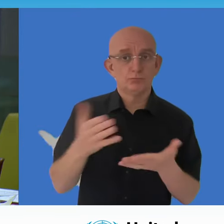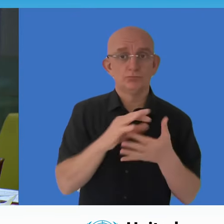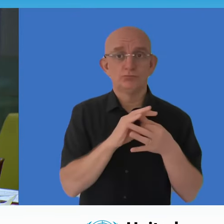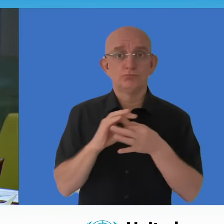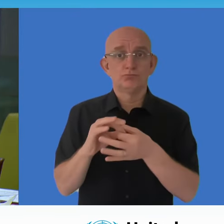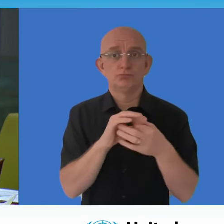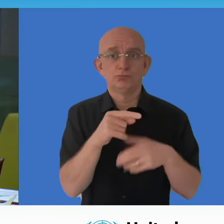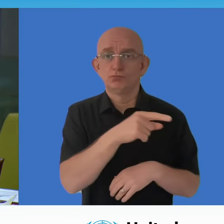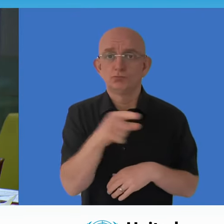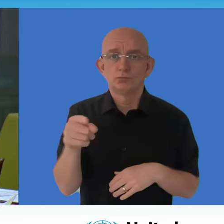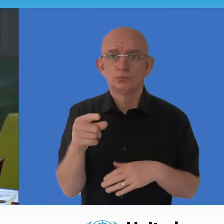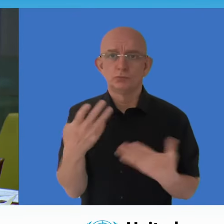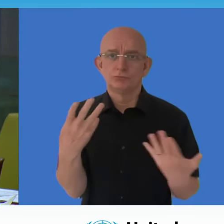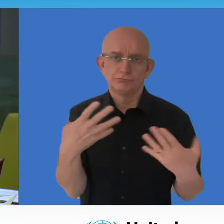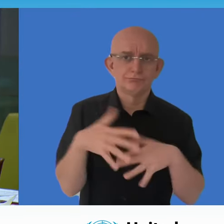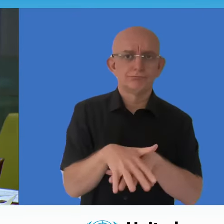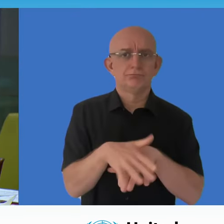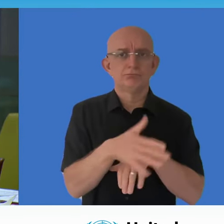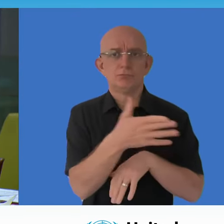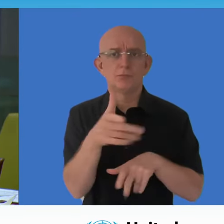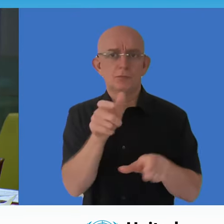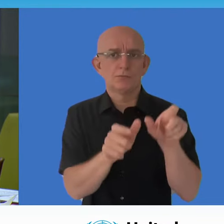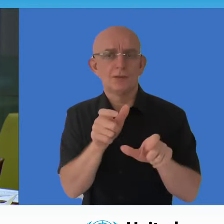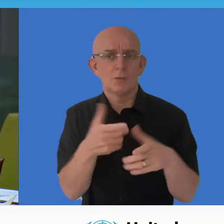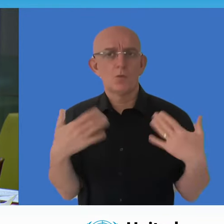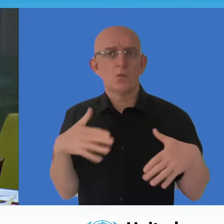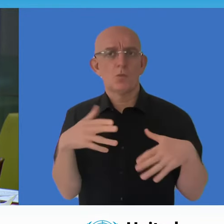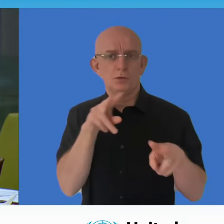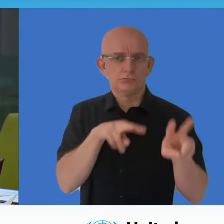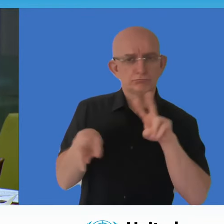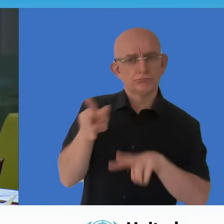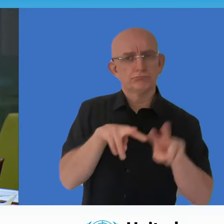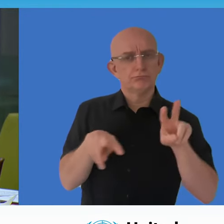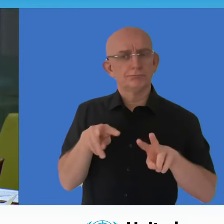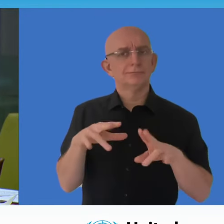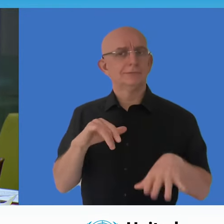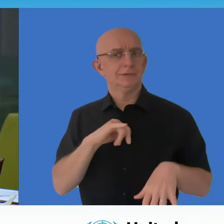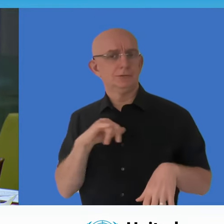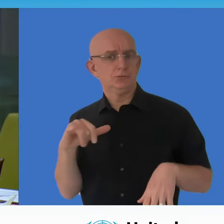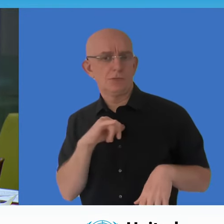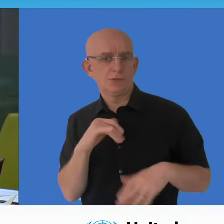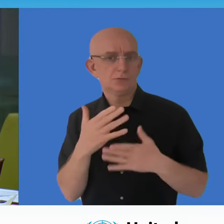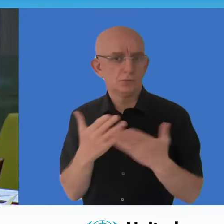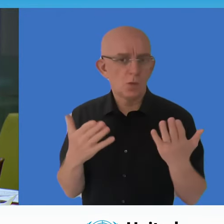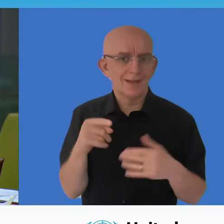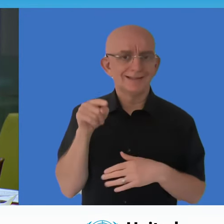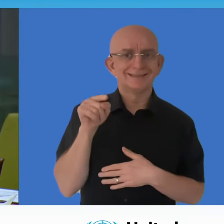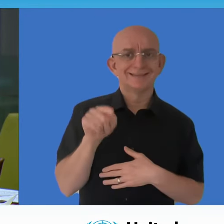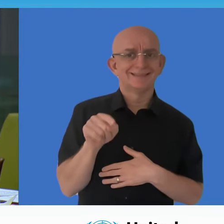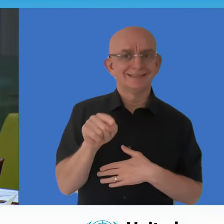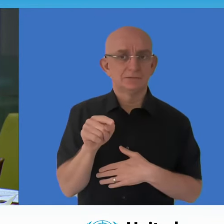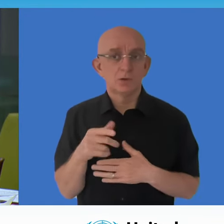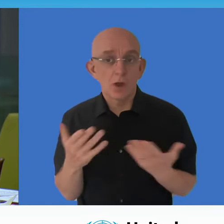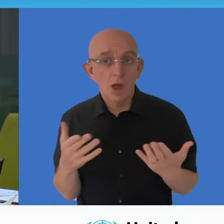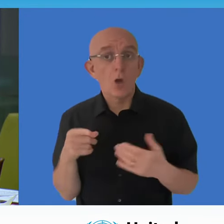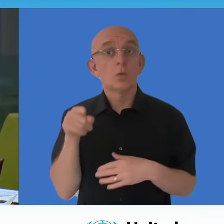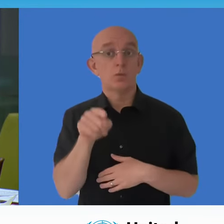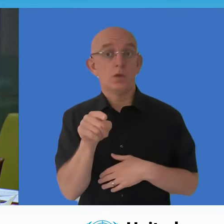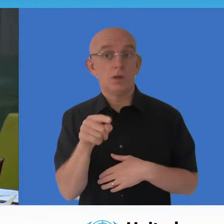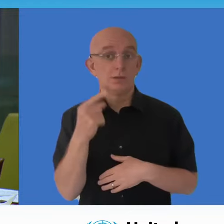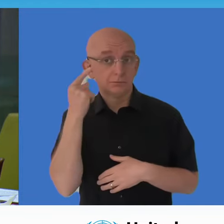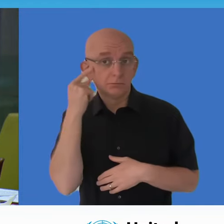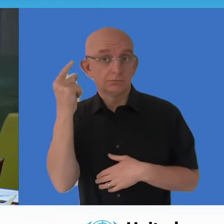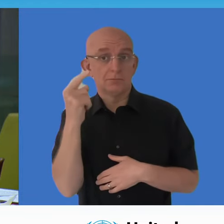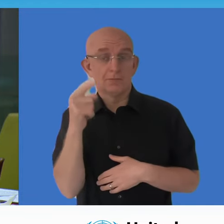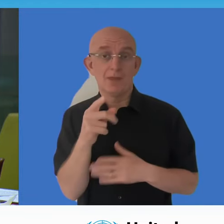high interest. No? So not only is it important to contribute to sustainable development, but it also